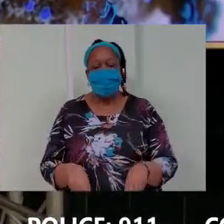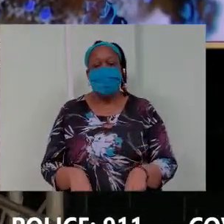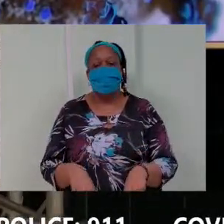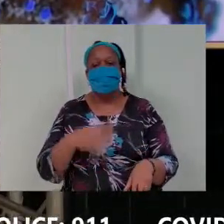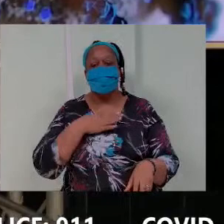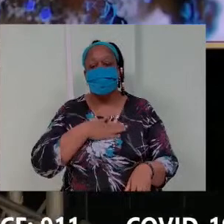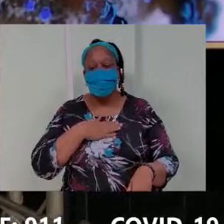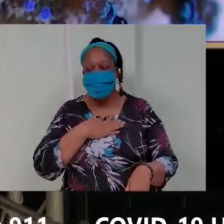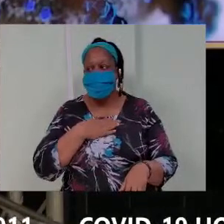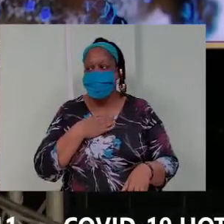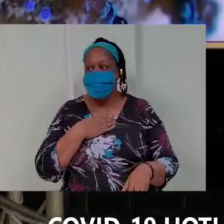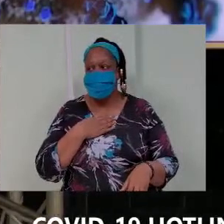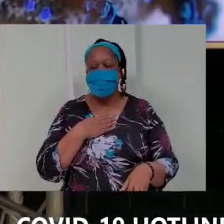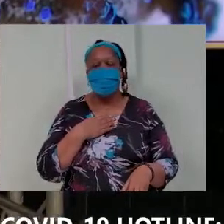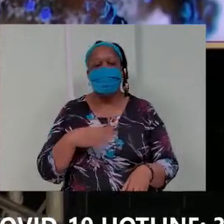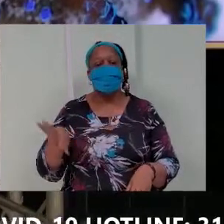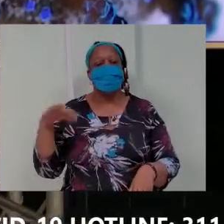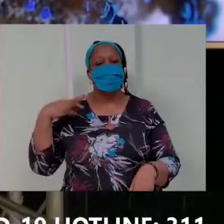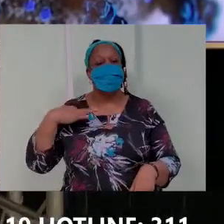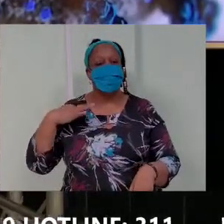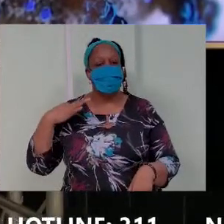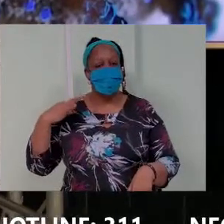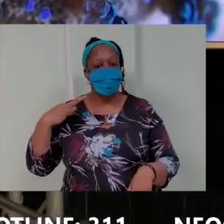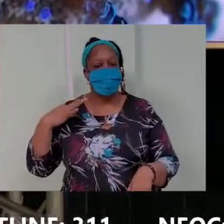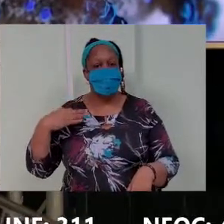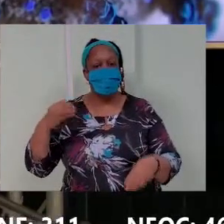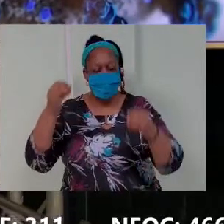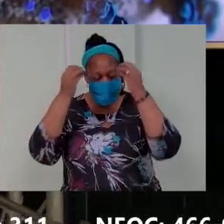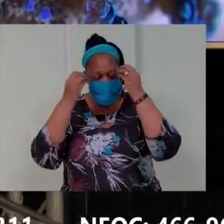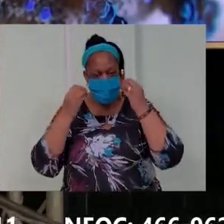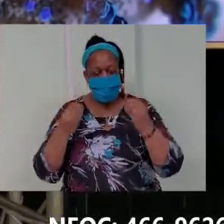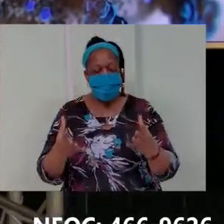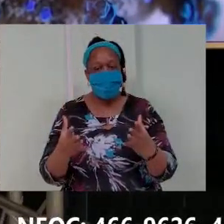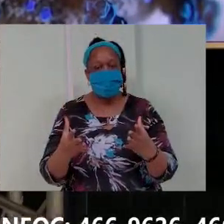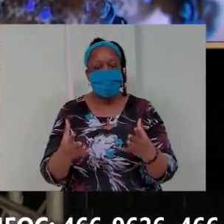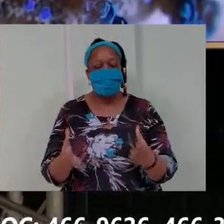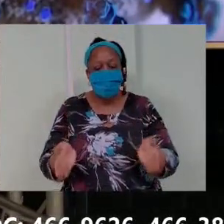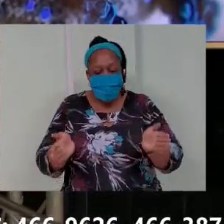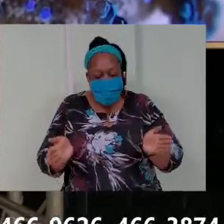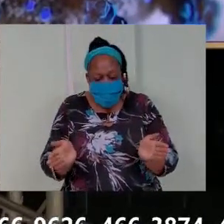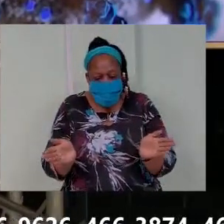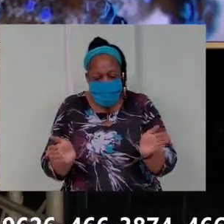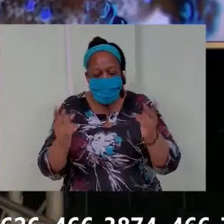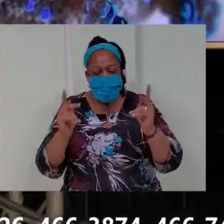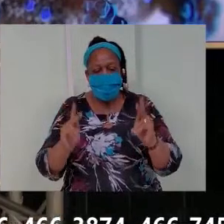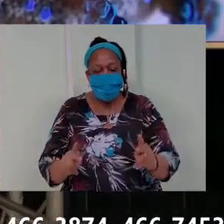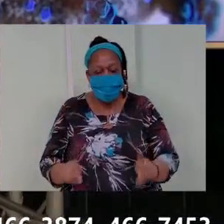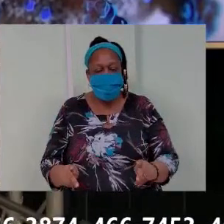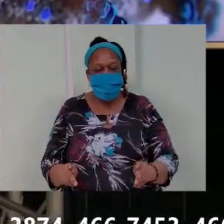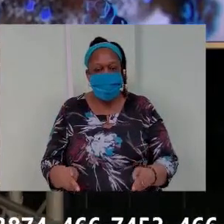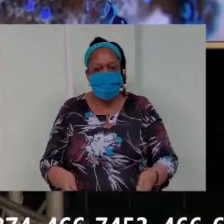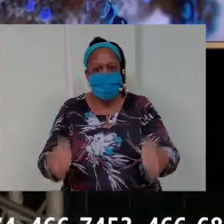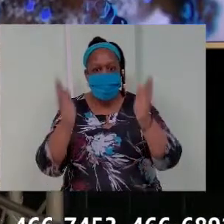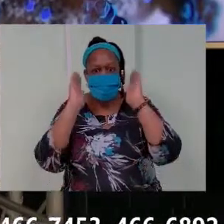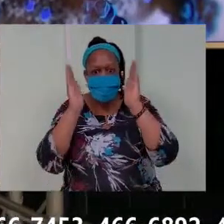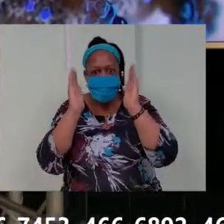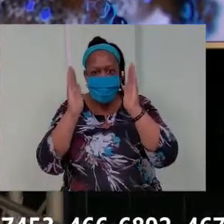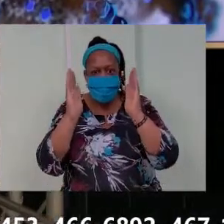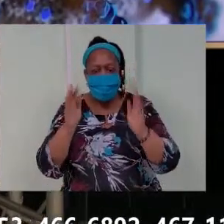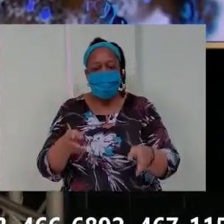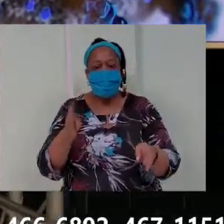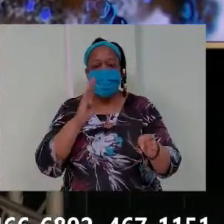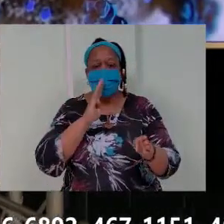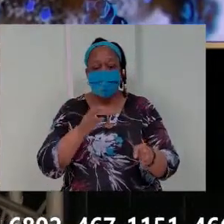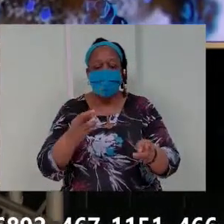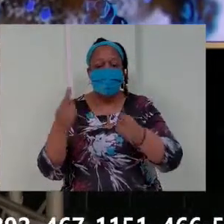prefer to get voluntary compliance. We therefore urge persons, residents, to take responsibility for their